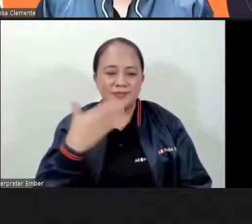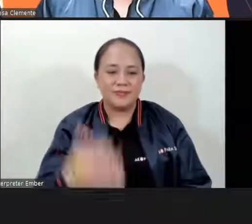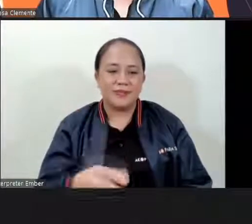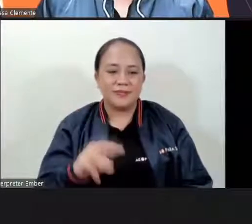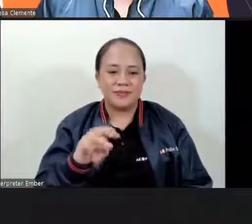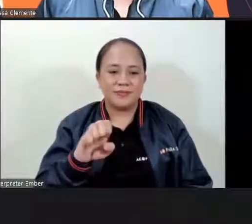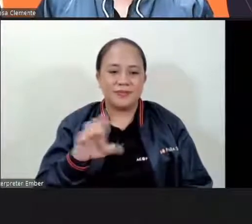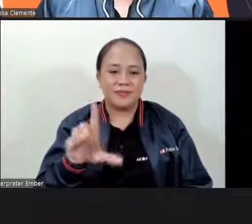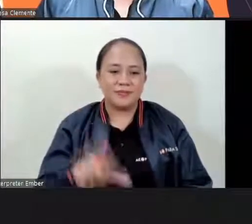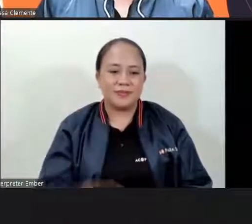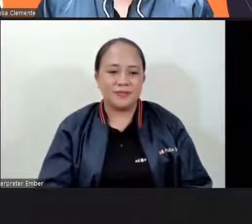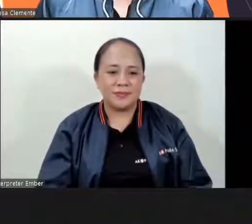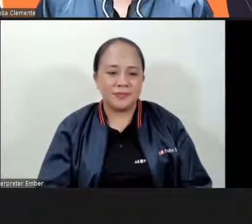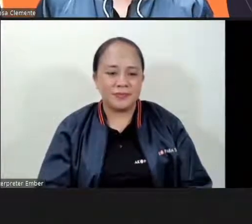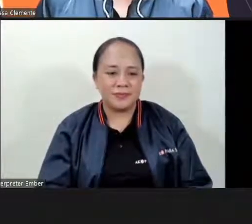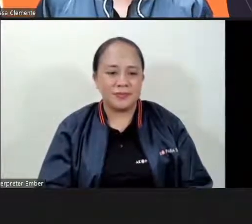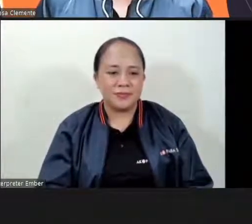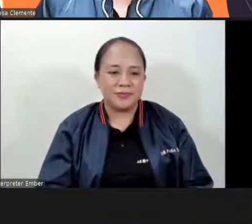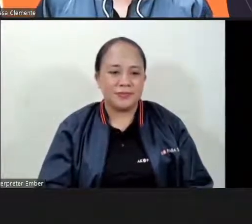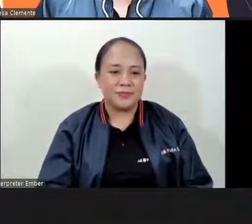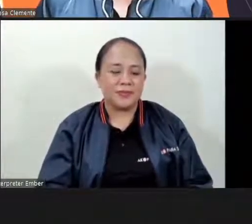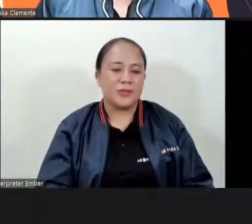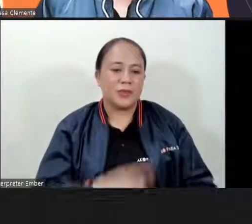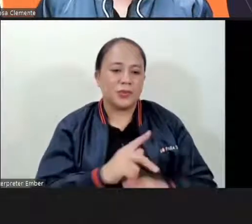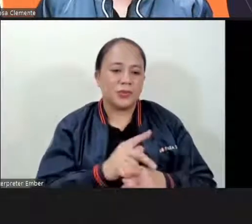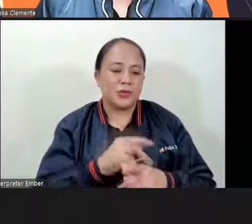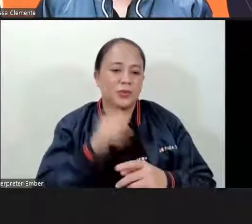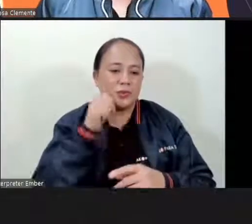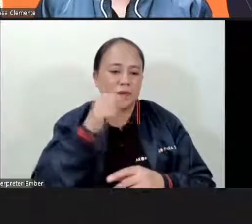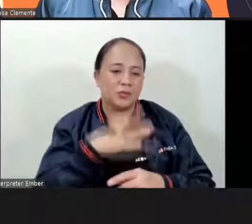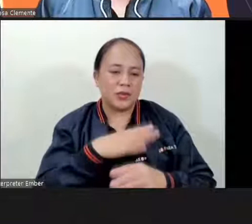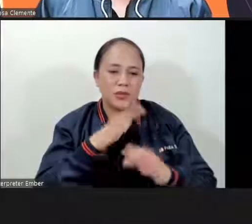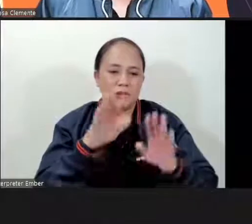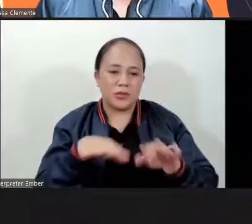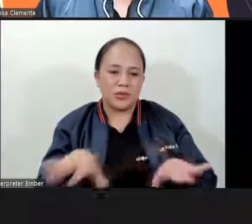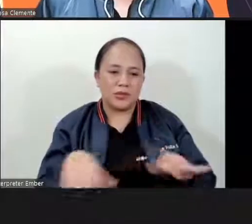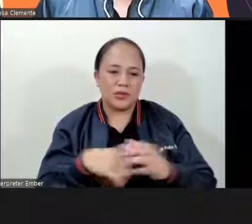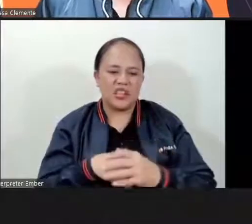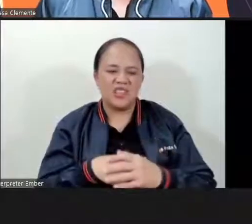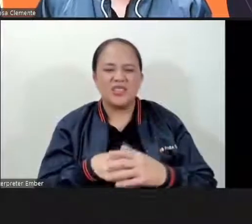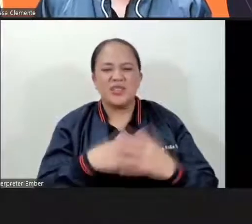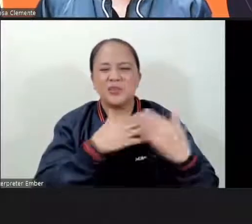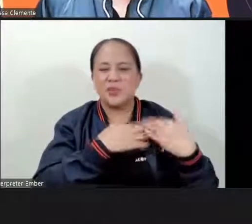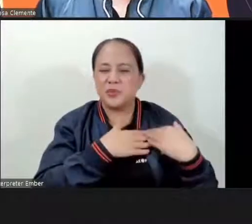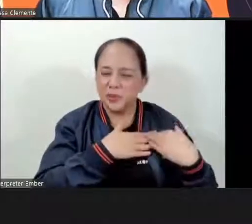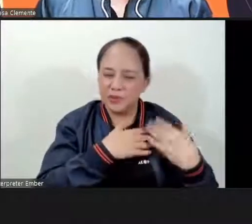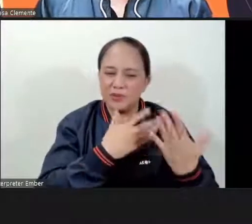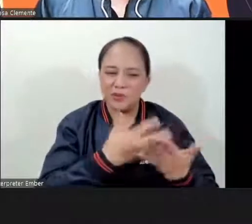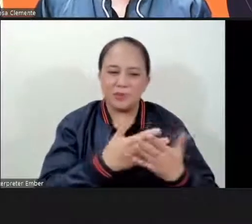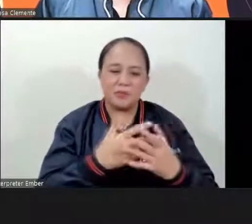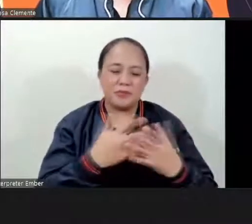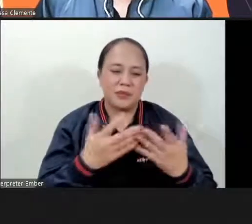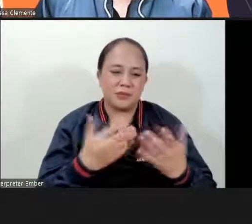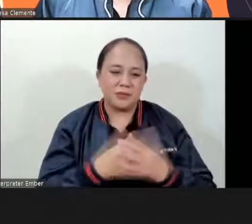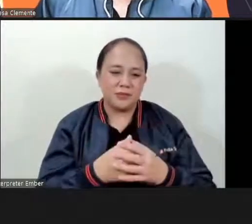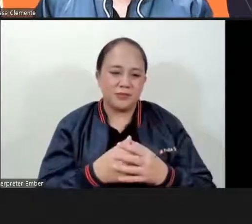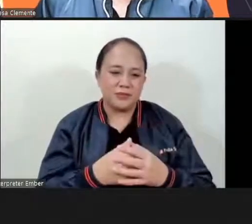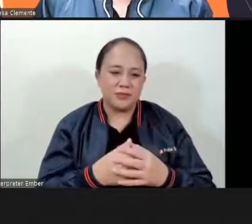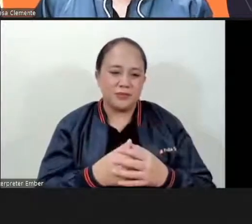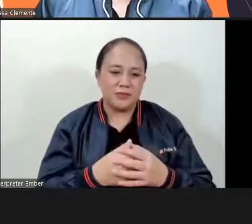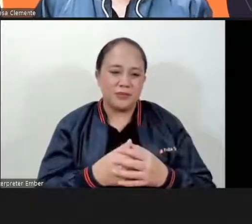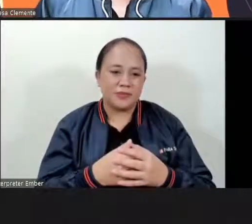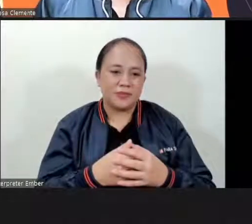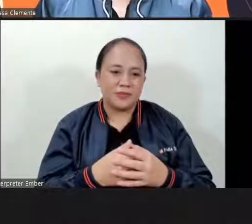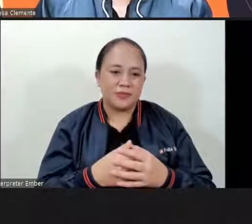Ramel? Protecting women and children may be a daunting task. So it is a big battle that we have